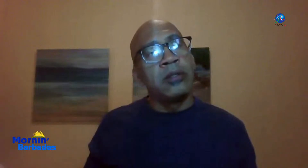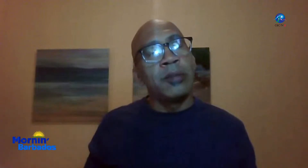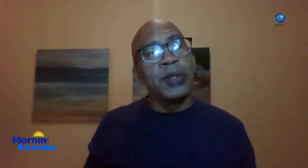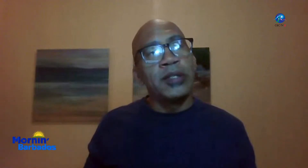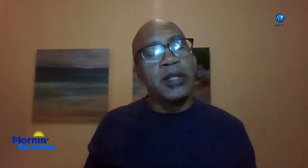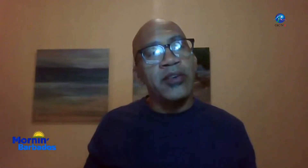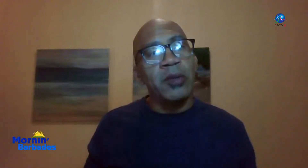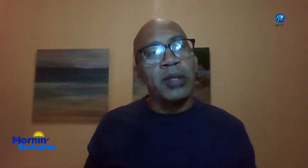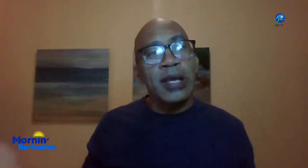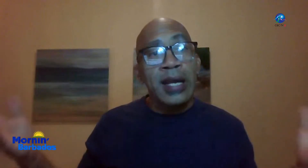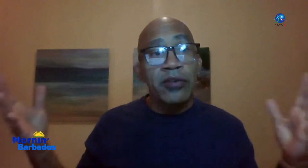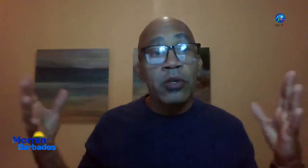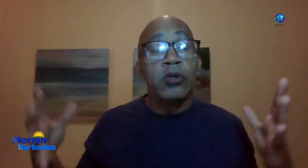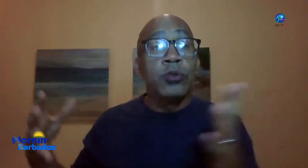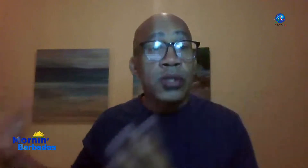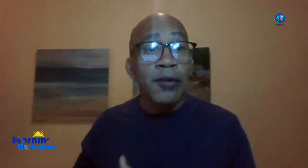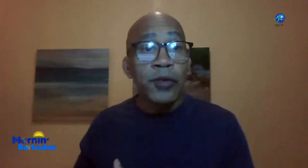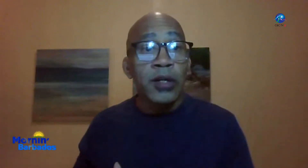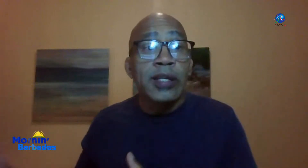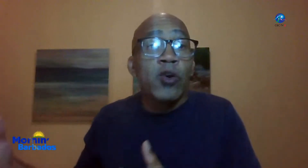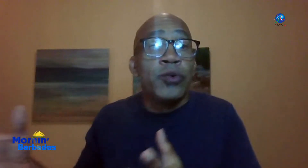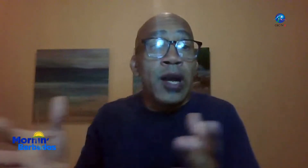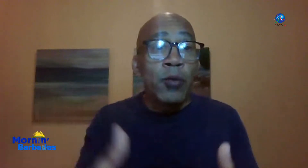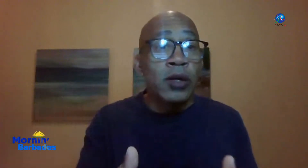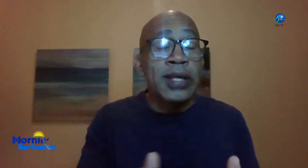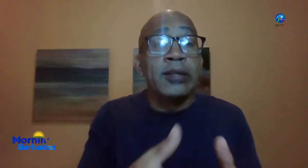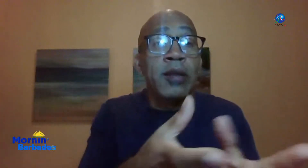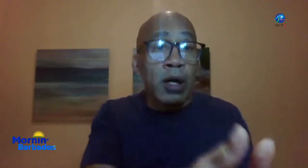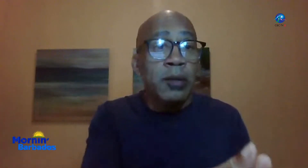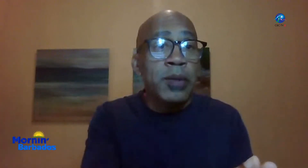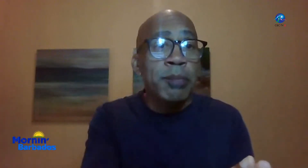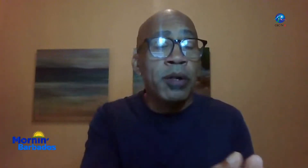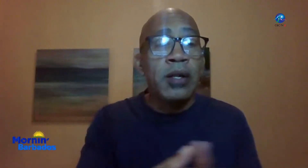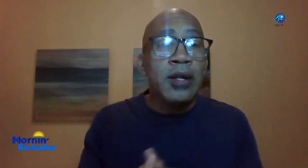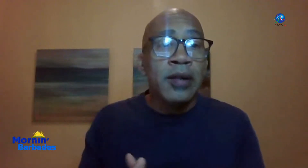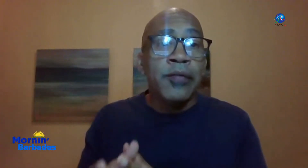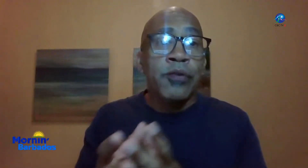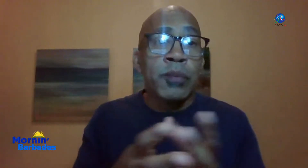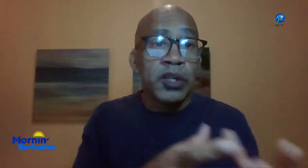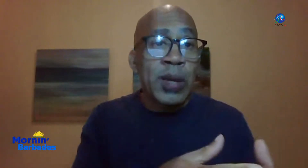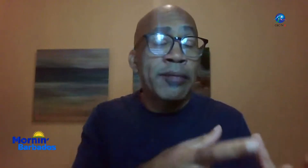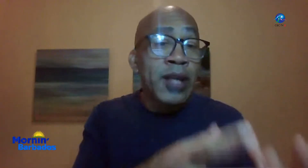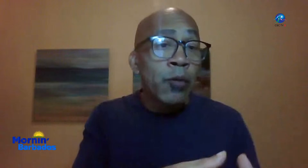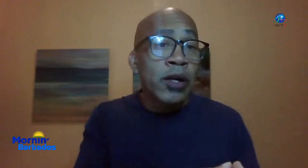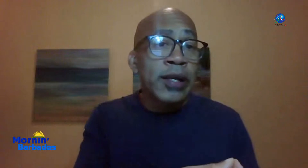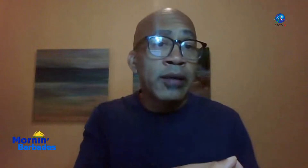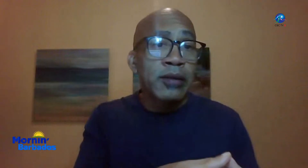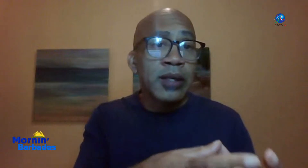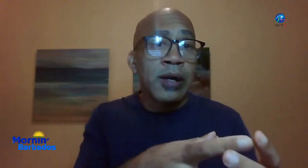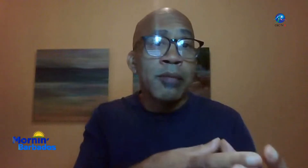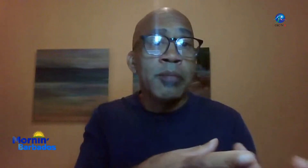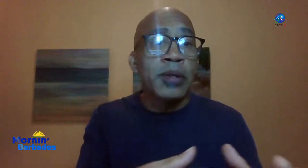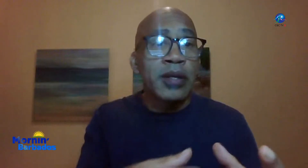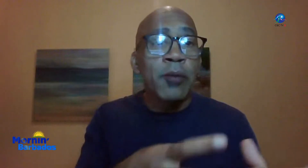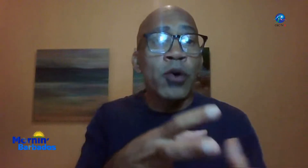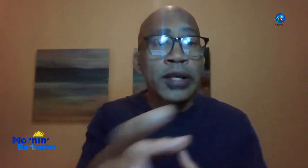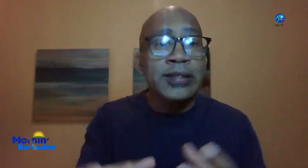and listen to a presentation, but they can actually go use software, they can go network, they can talk to people, because we have